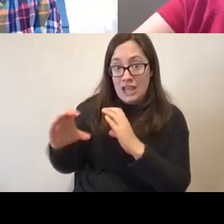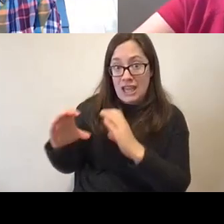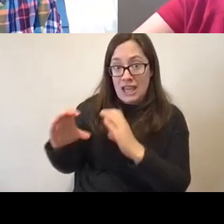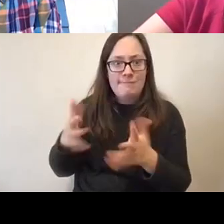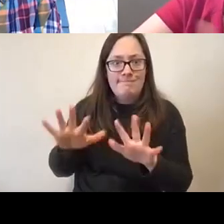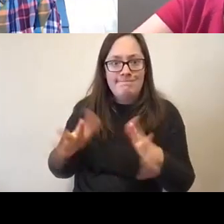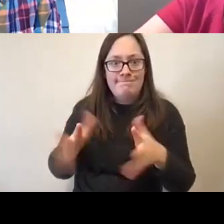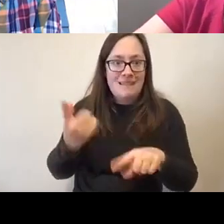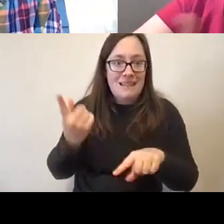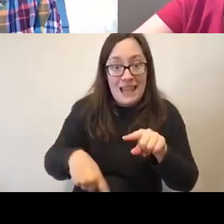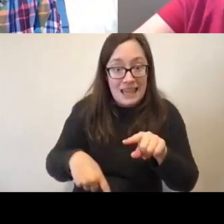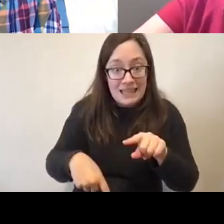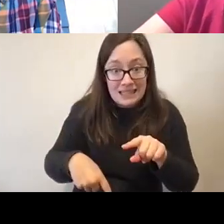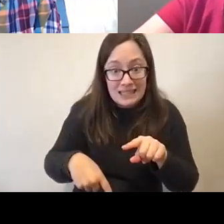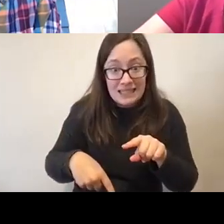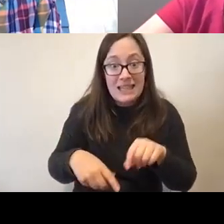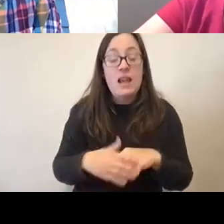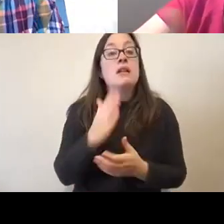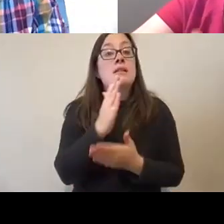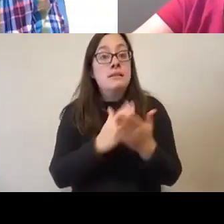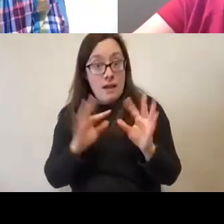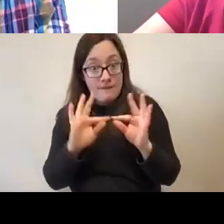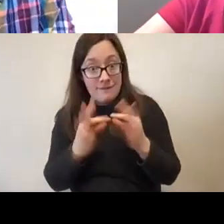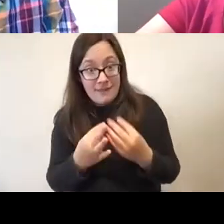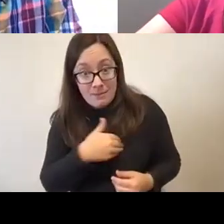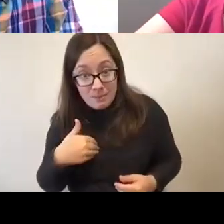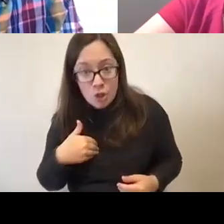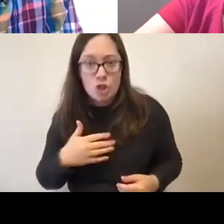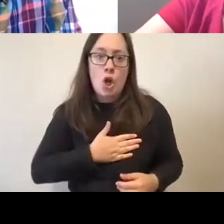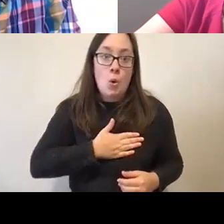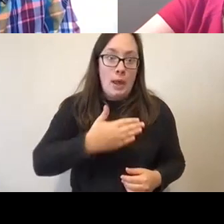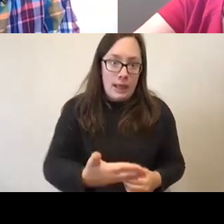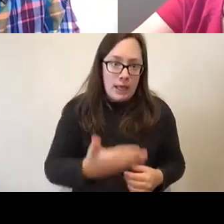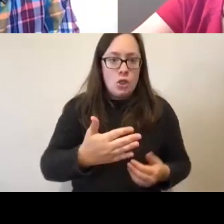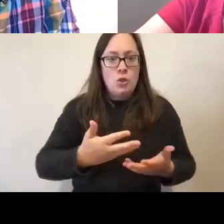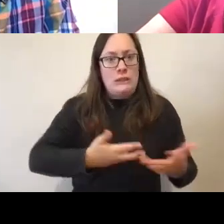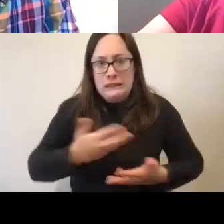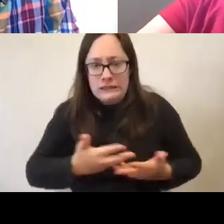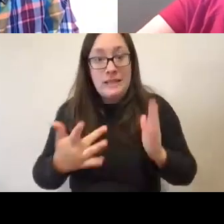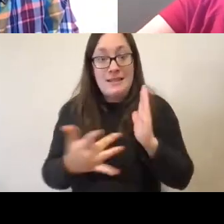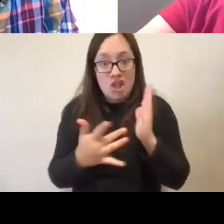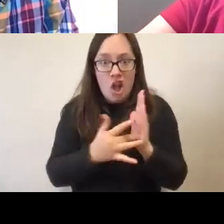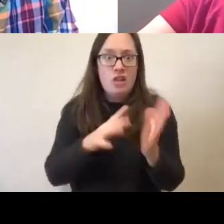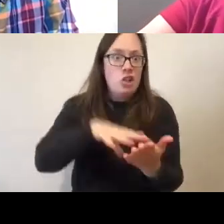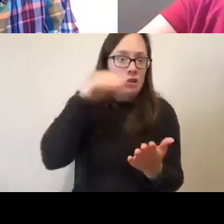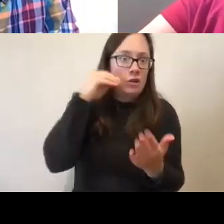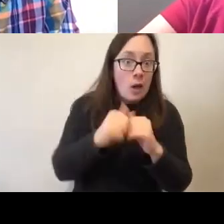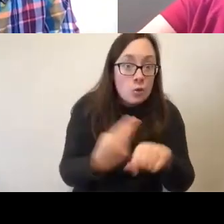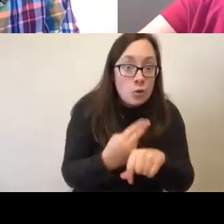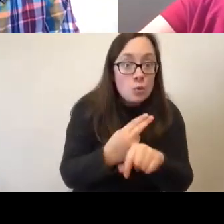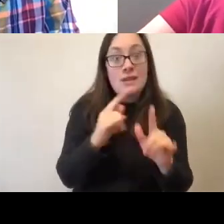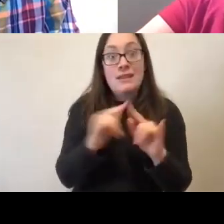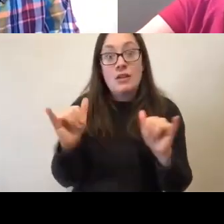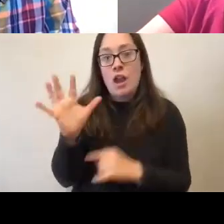members who understand or are willing to take technology and learn it. For my grandmother,